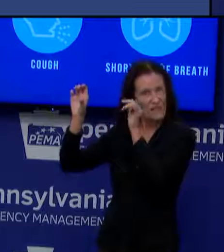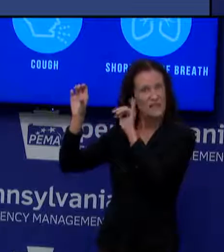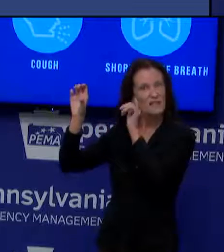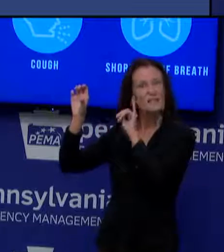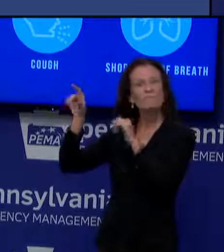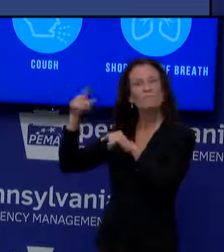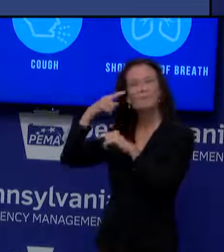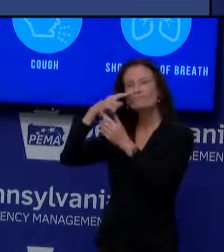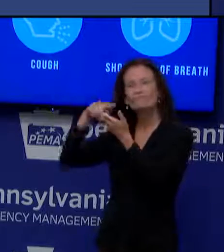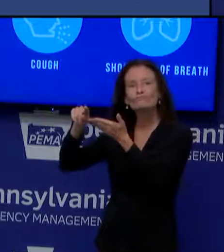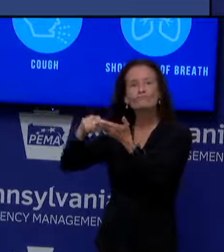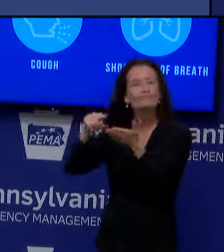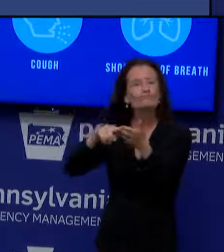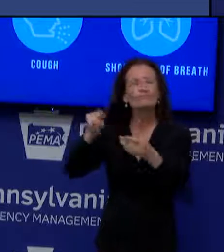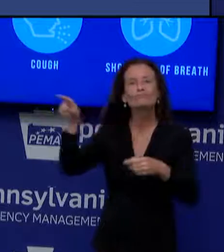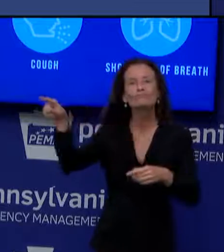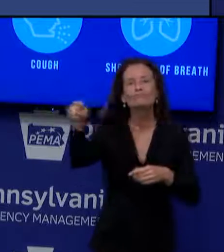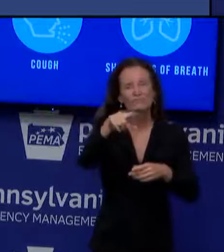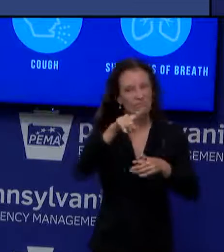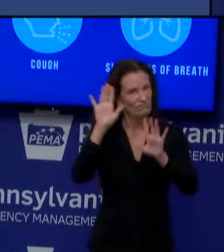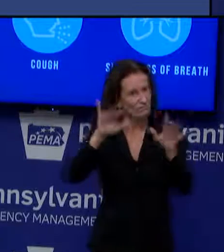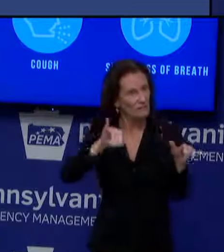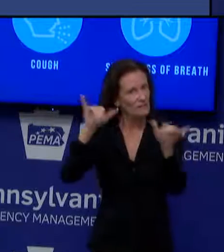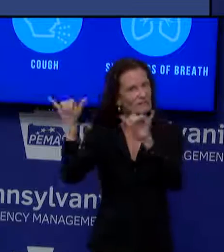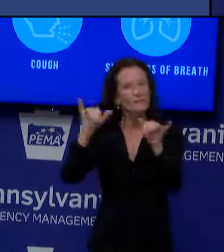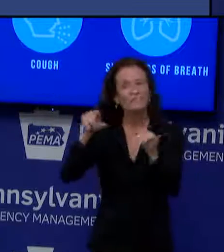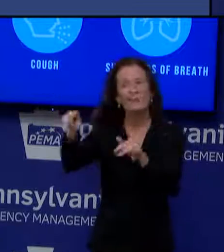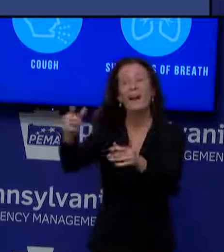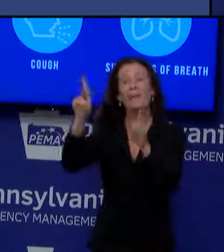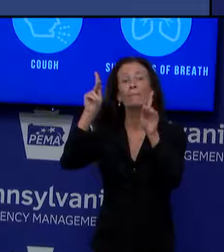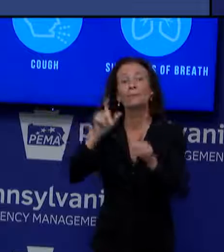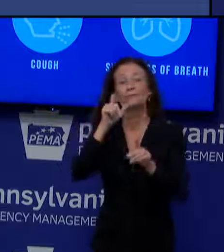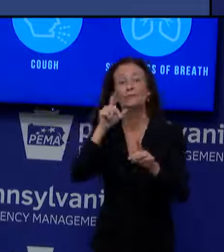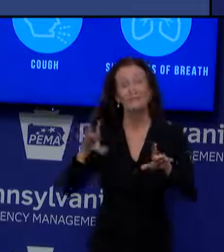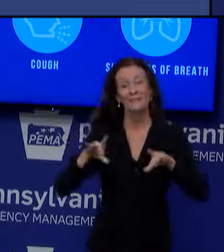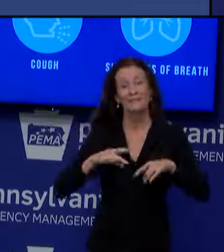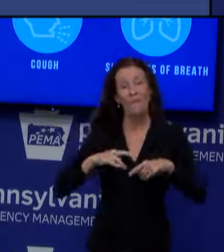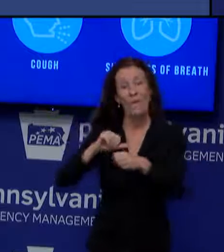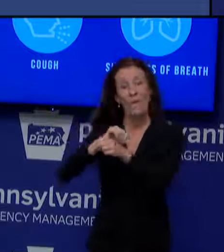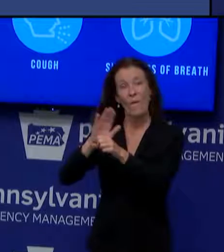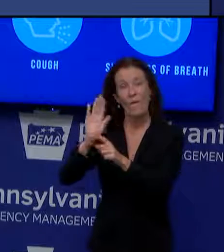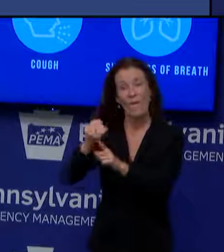virus and then what their health was like after that point.